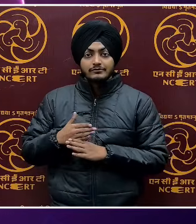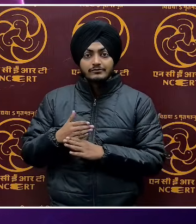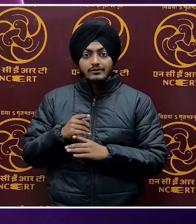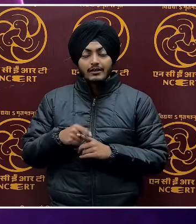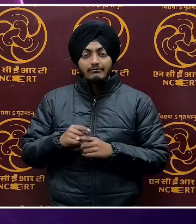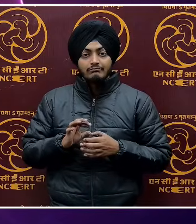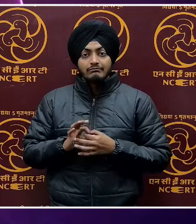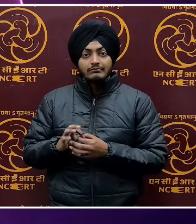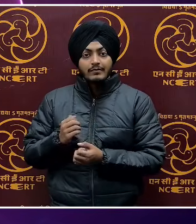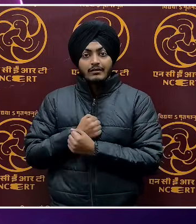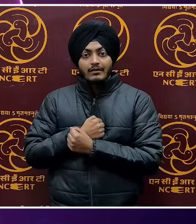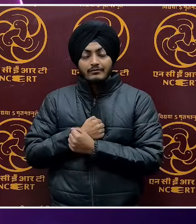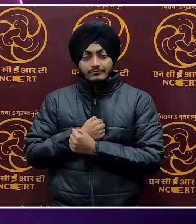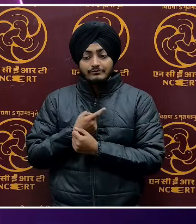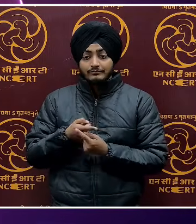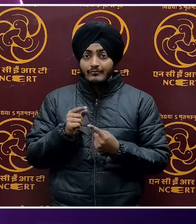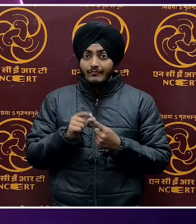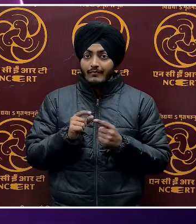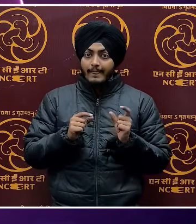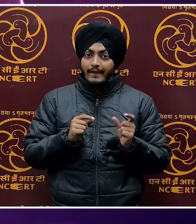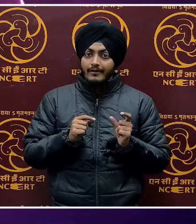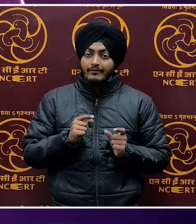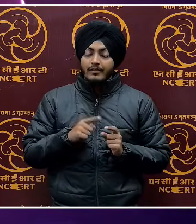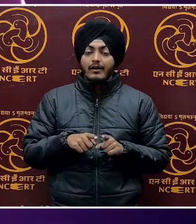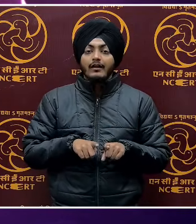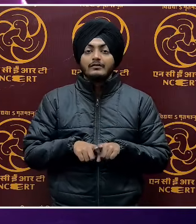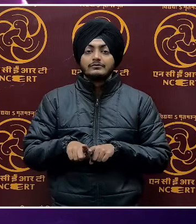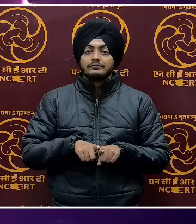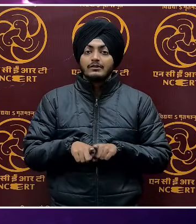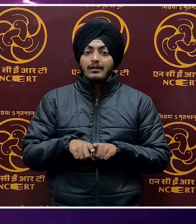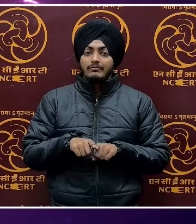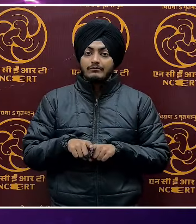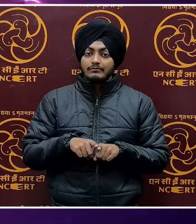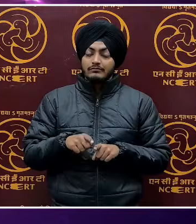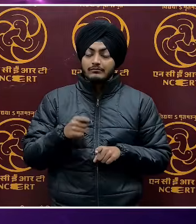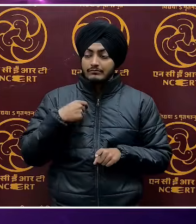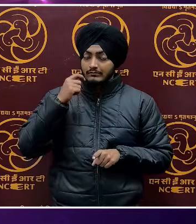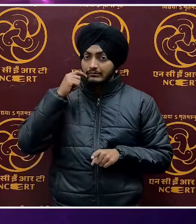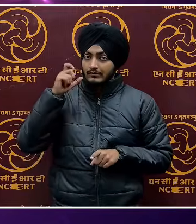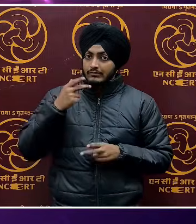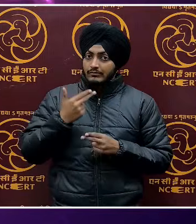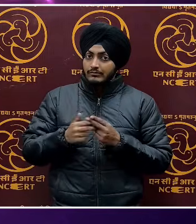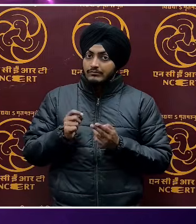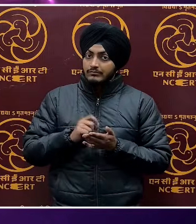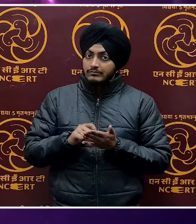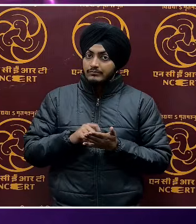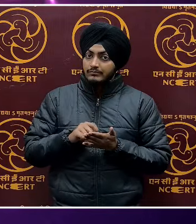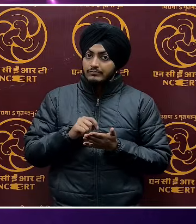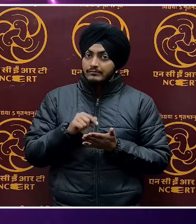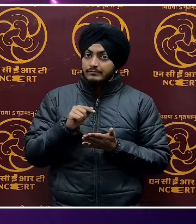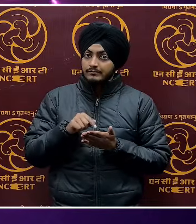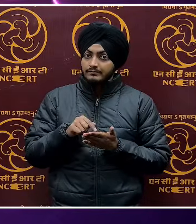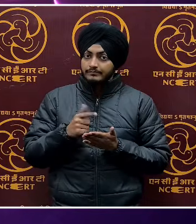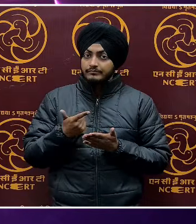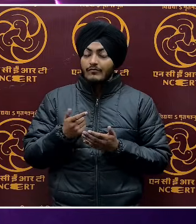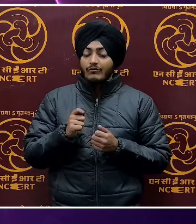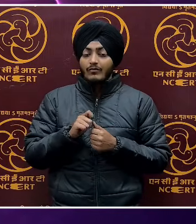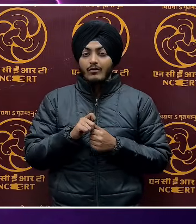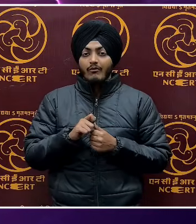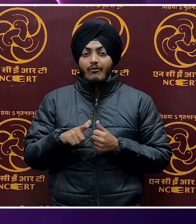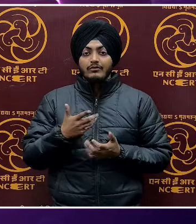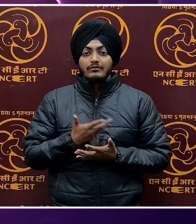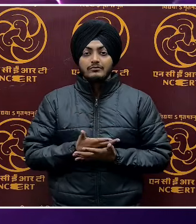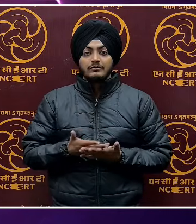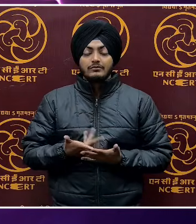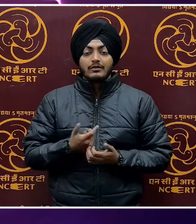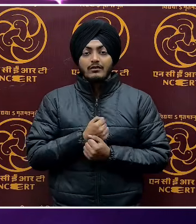of love. Yes, so these were the examples. So again, the poet is saying that our world need all these things, the love,